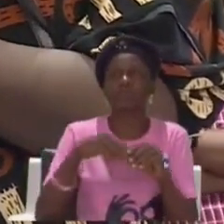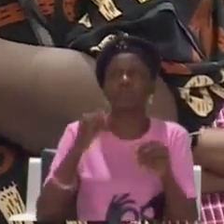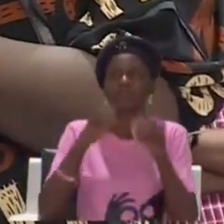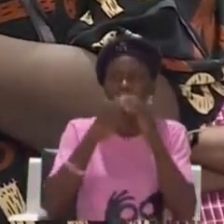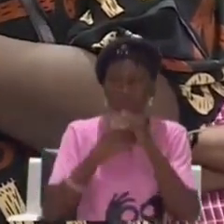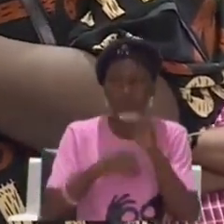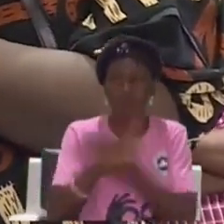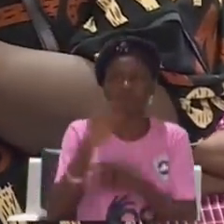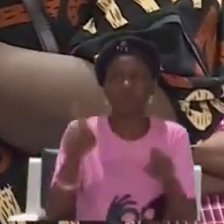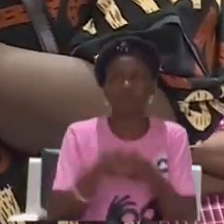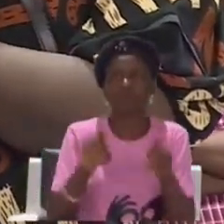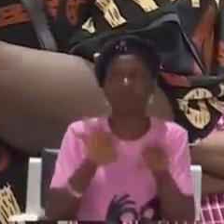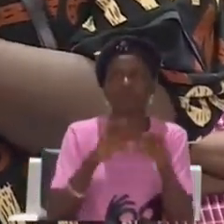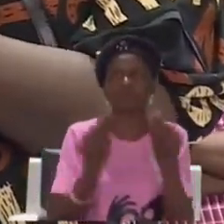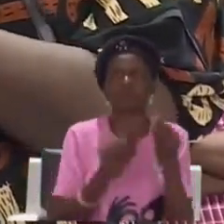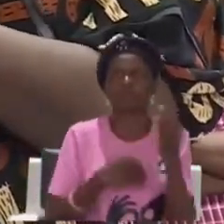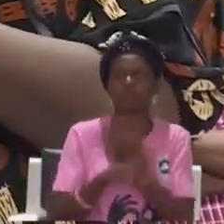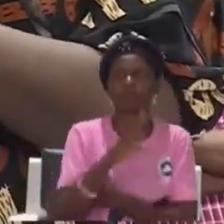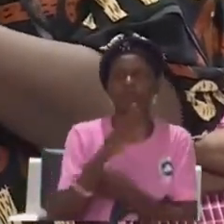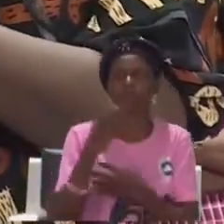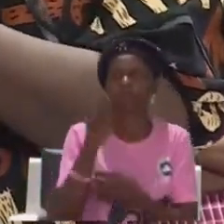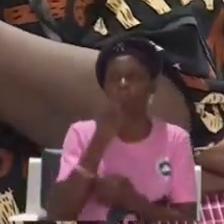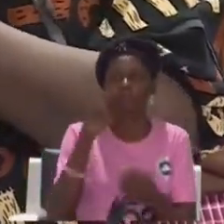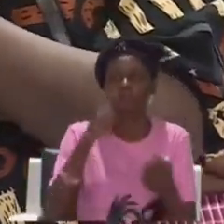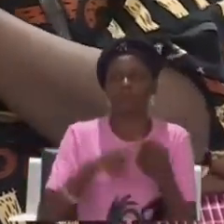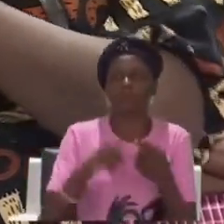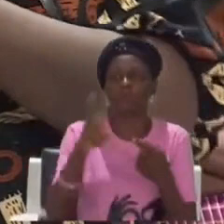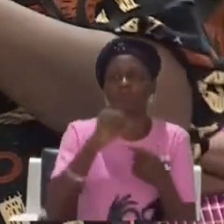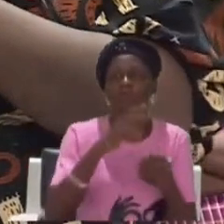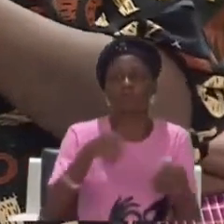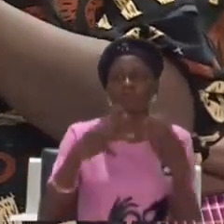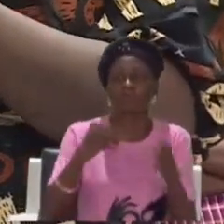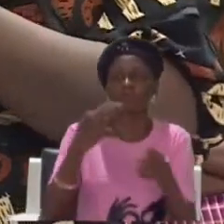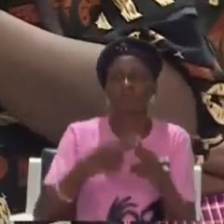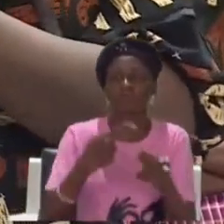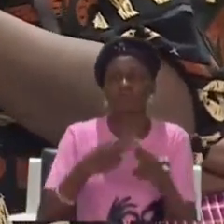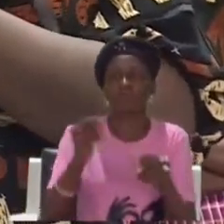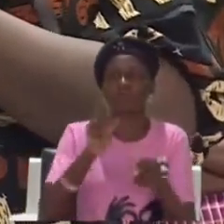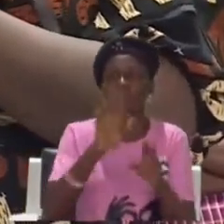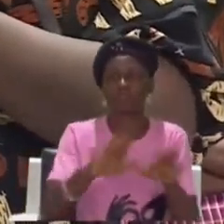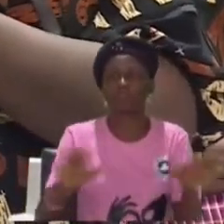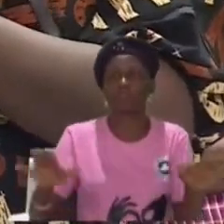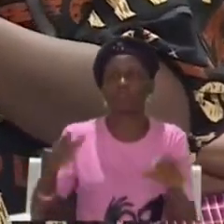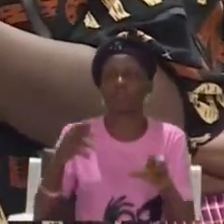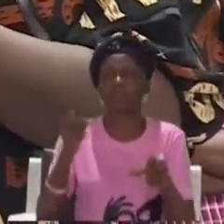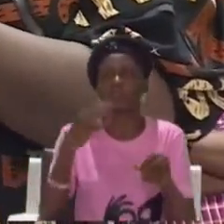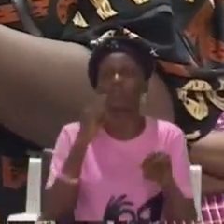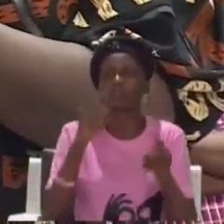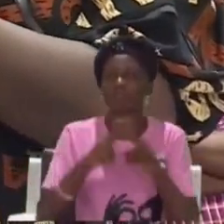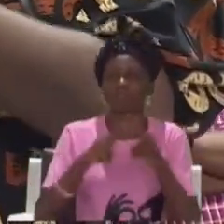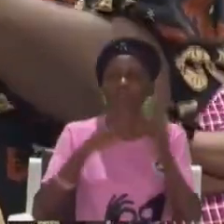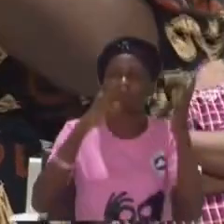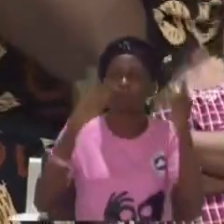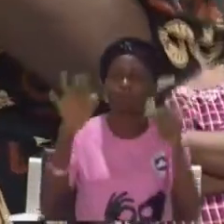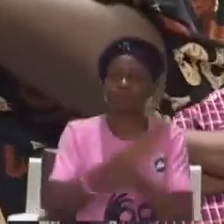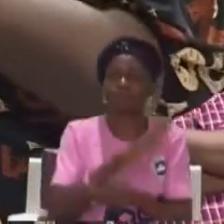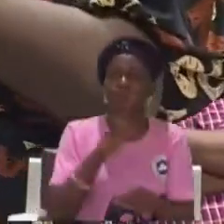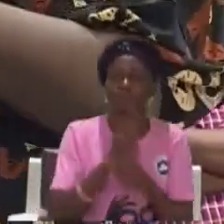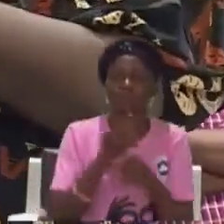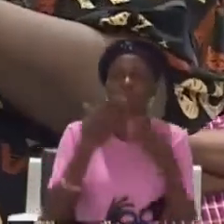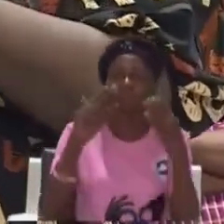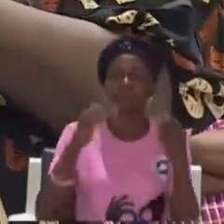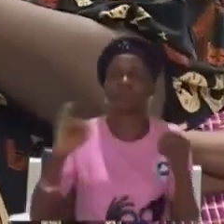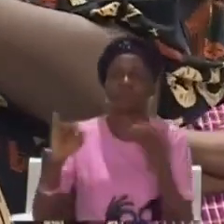as a family, and God specifically spoke to us, gave us the names of our children. So we're very hopeful and just thanking